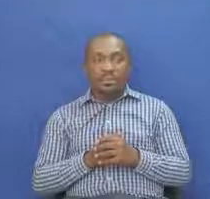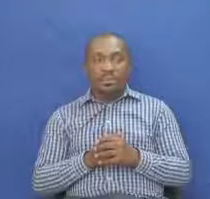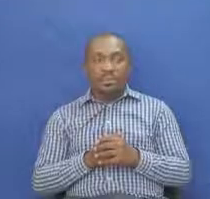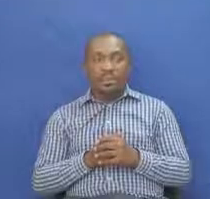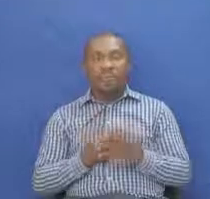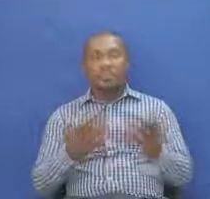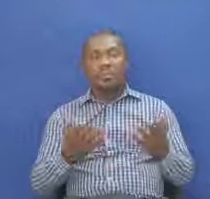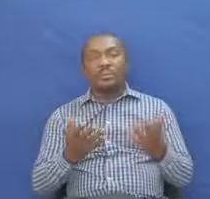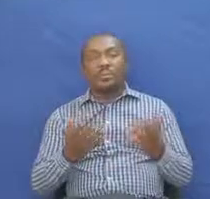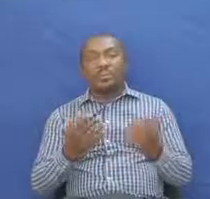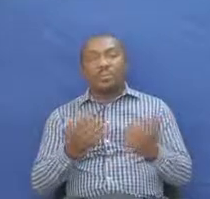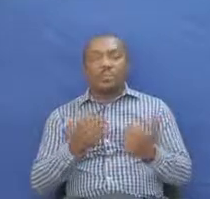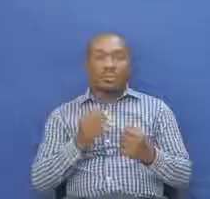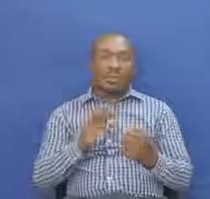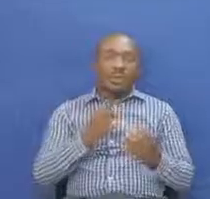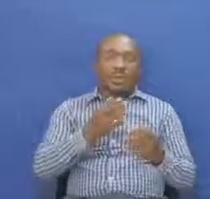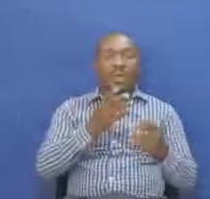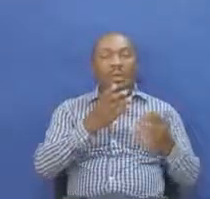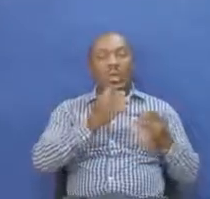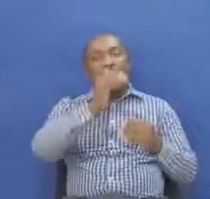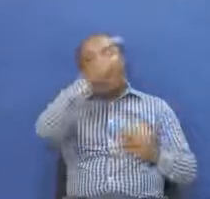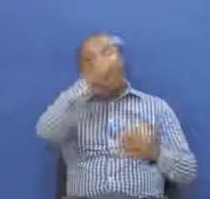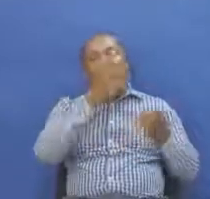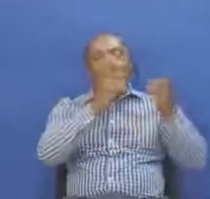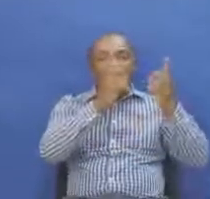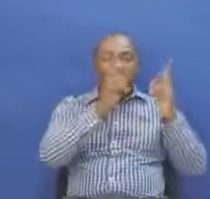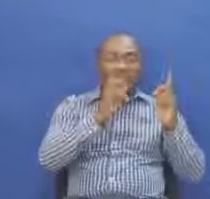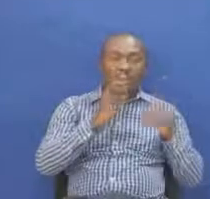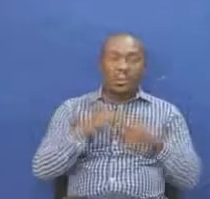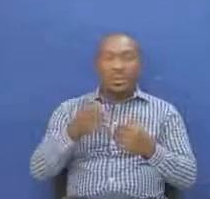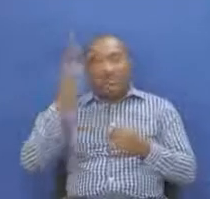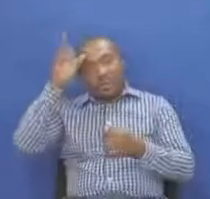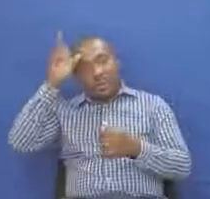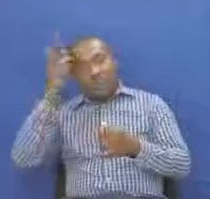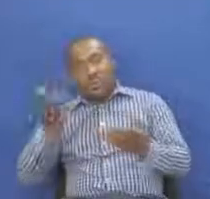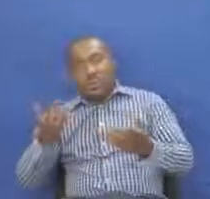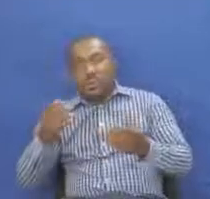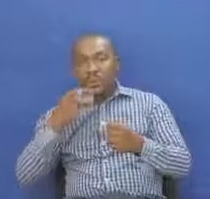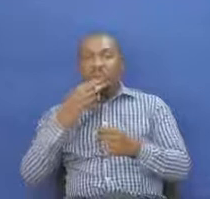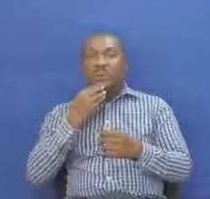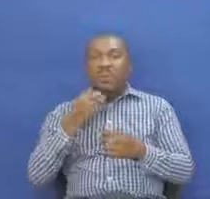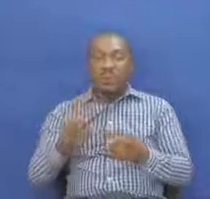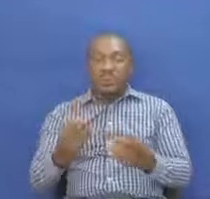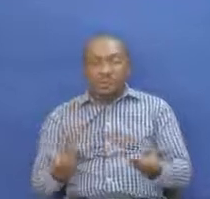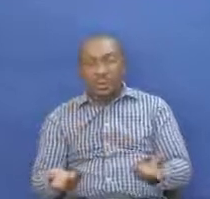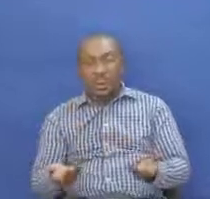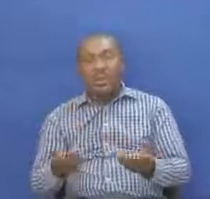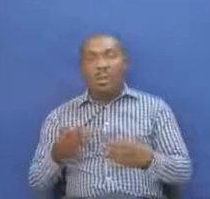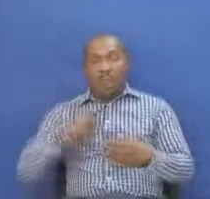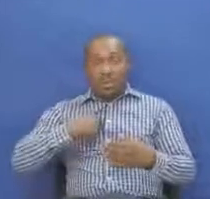Like a higher plants, like me and you, like a goat, like a cow. So when growth and development takes